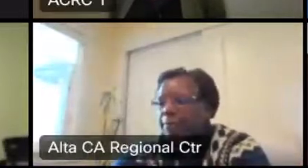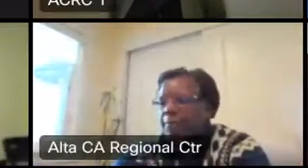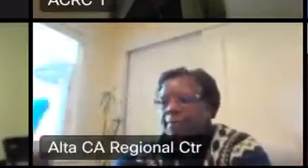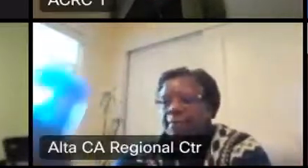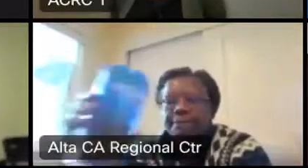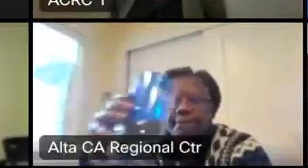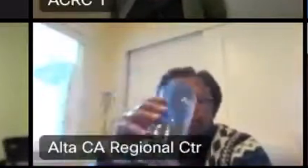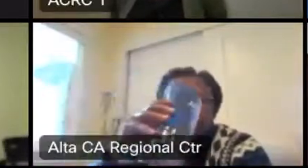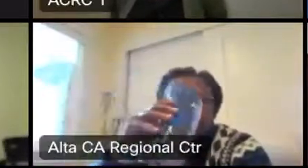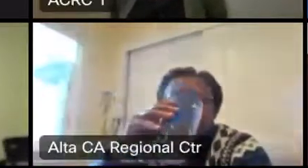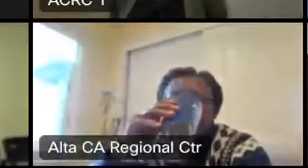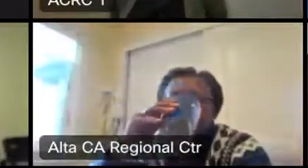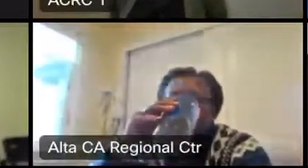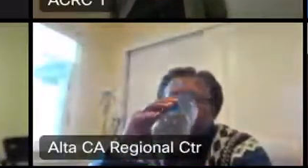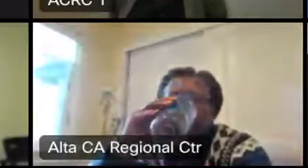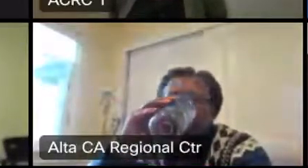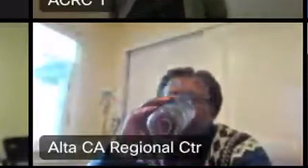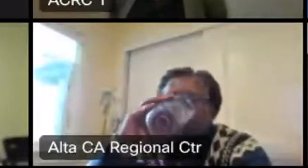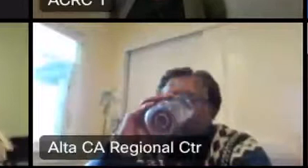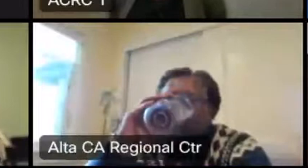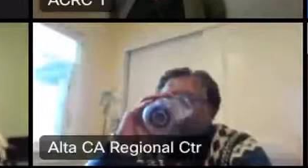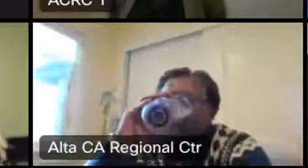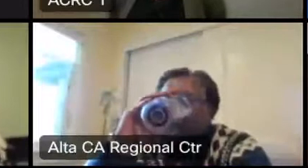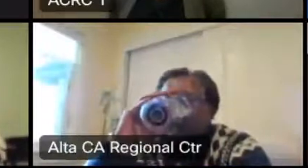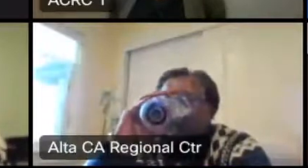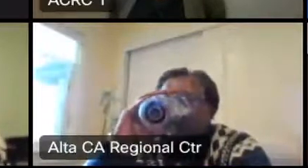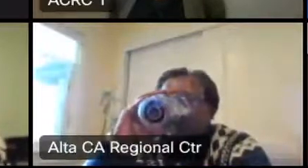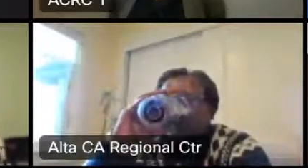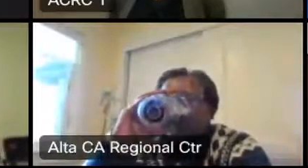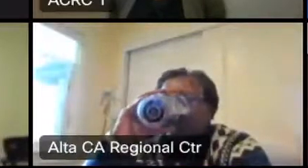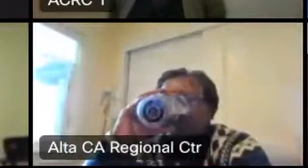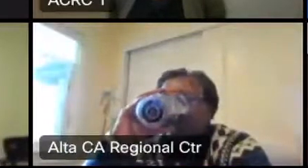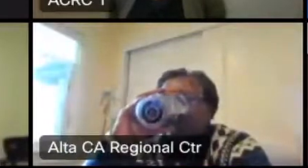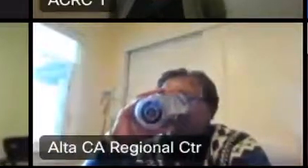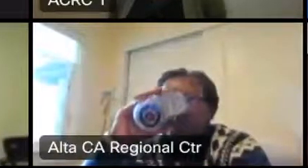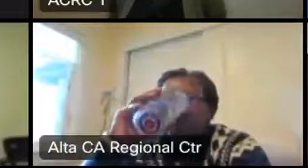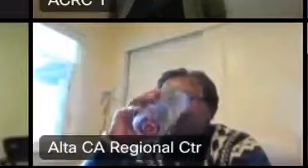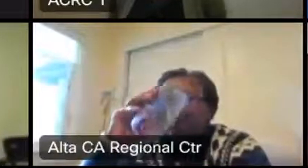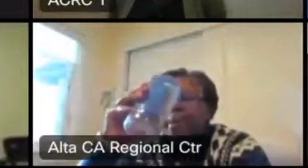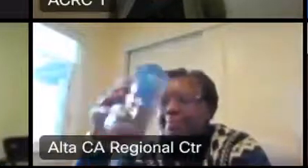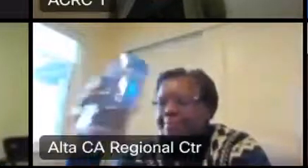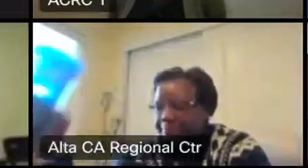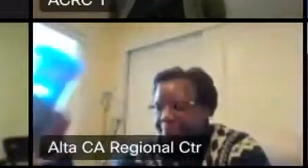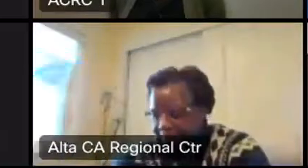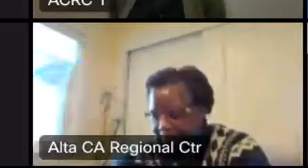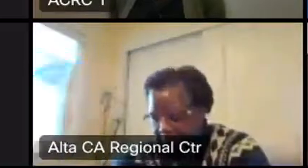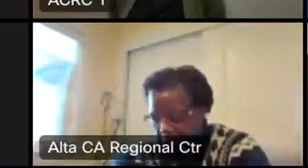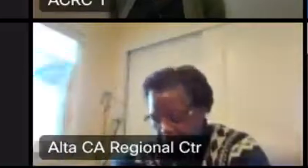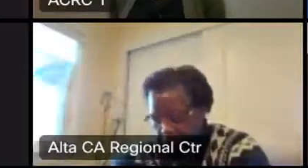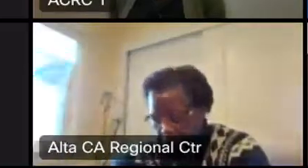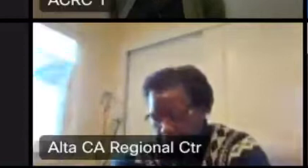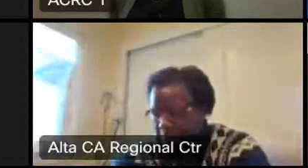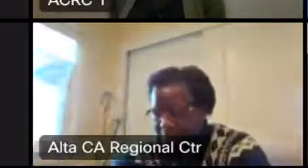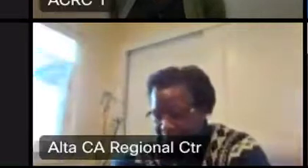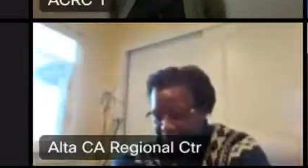Herman to everyone. And the last thing I would just share is the Coordinated Future Planning Initiative